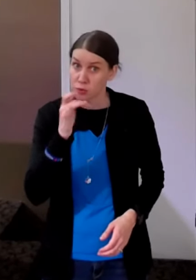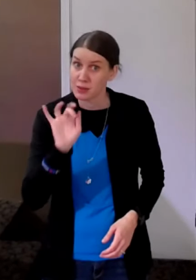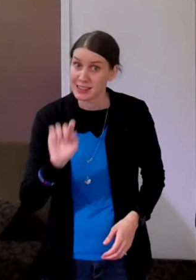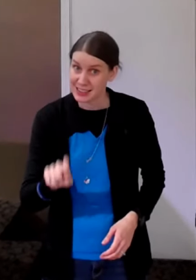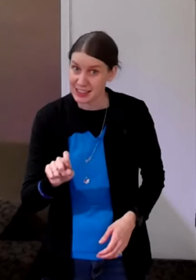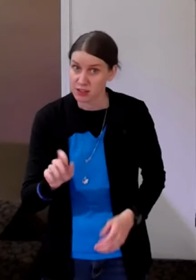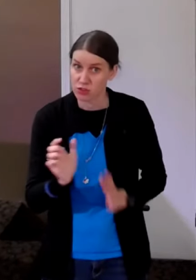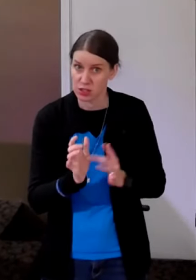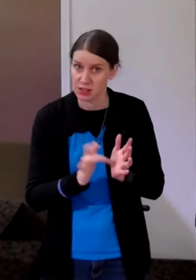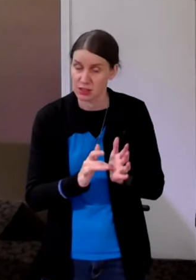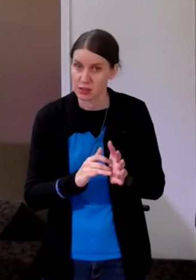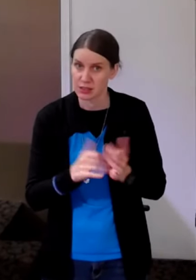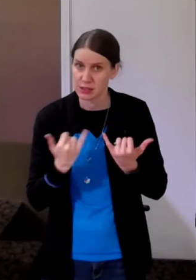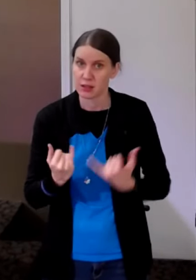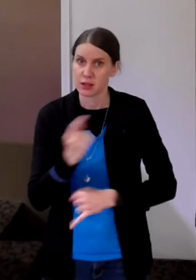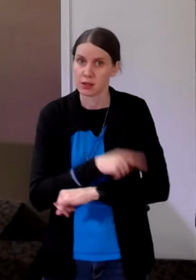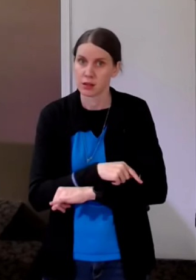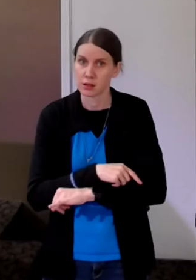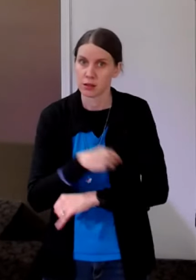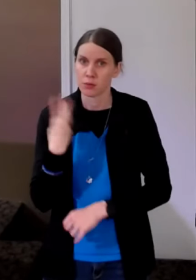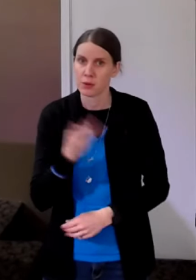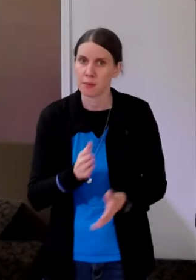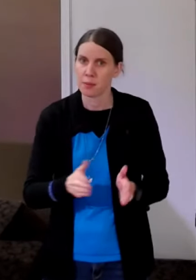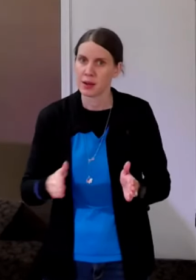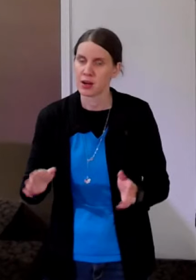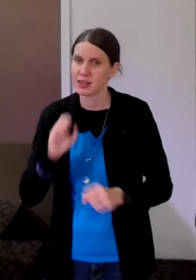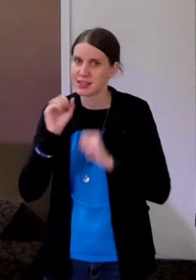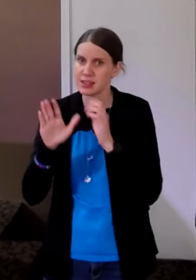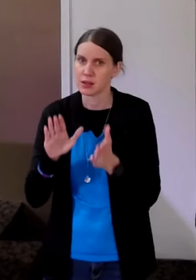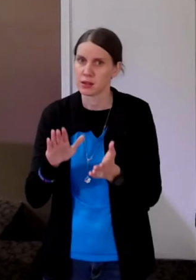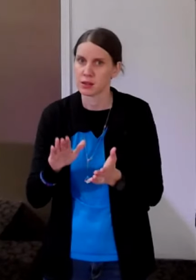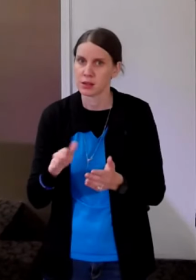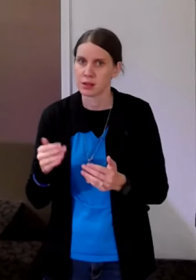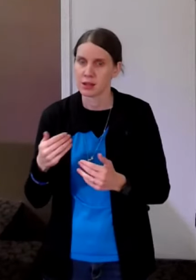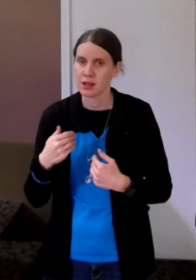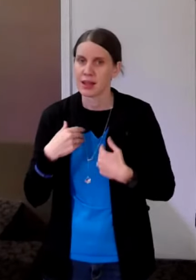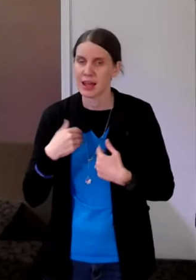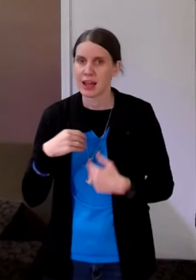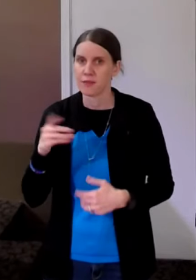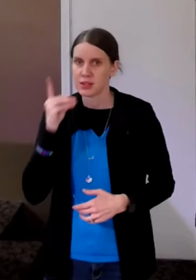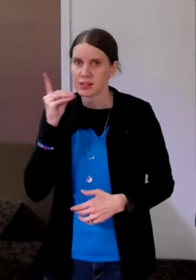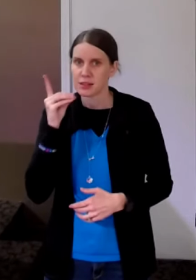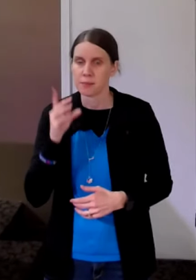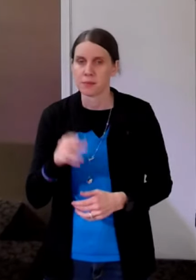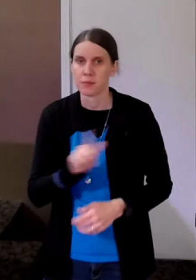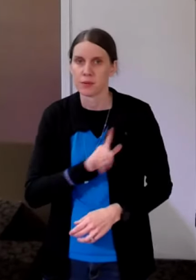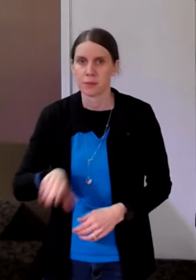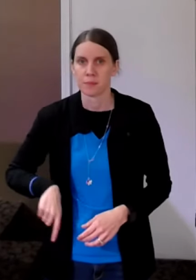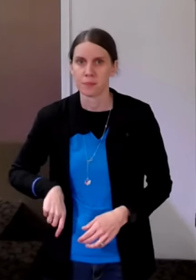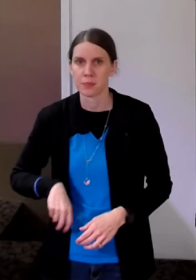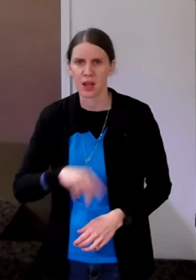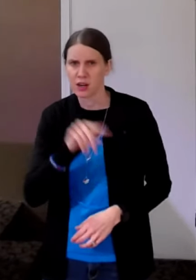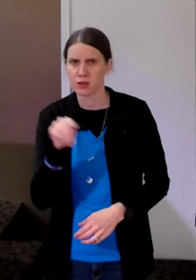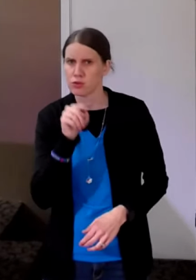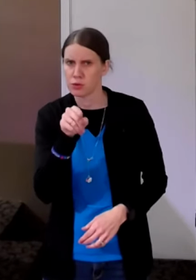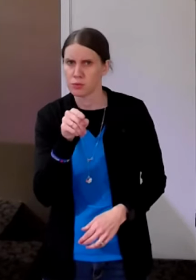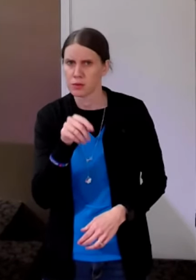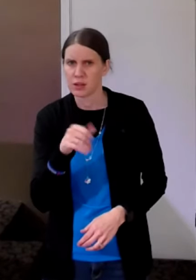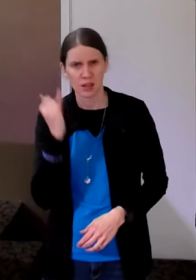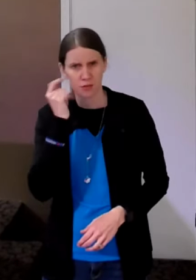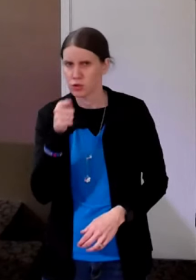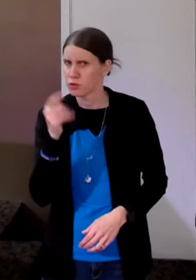today. As we prepare to sing and take the Lord's Supper, I'll ask you, if you're in that state, if you're